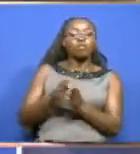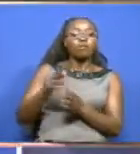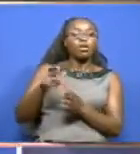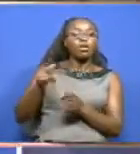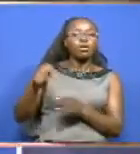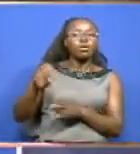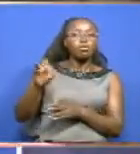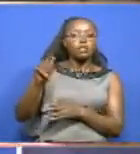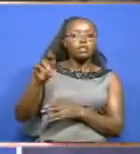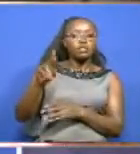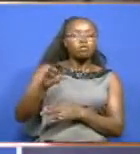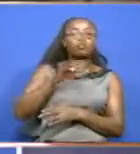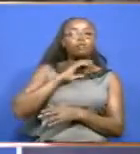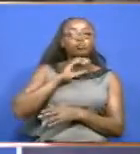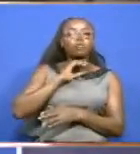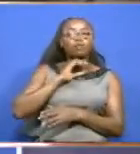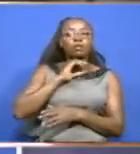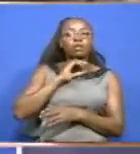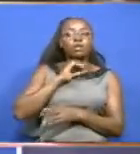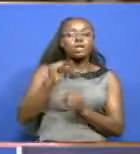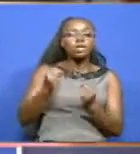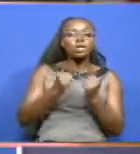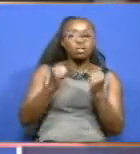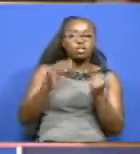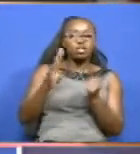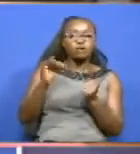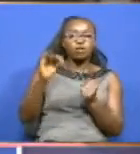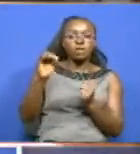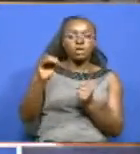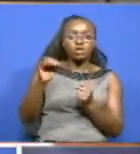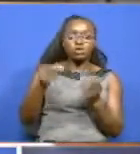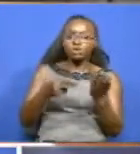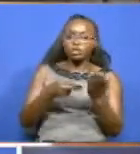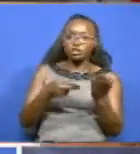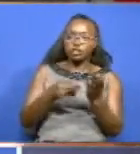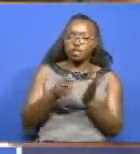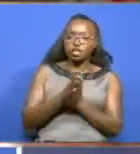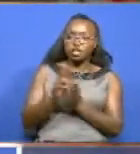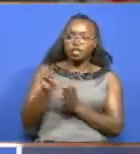renewable energy, pharmaceuticals, biotechnology, and nanotechnology.